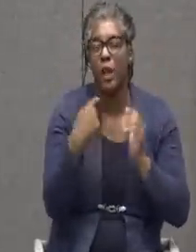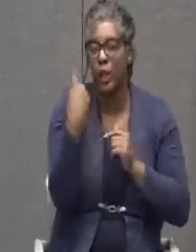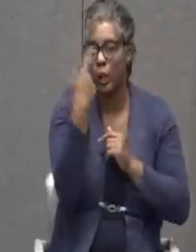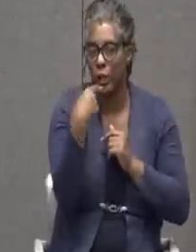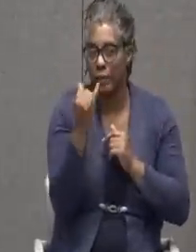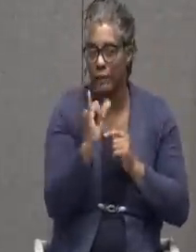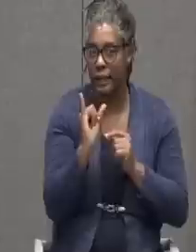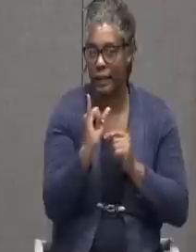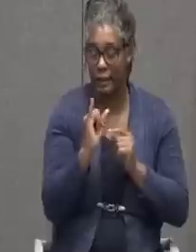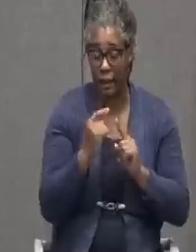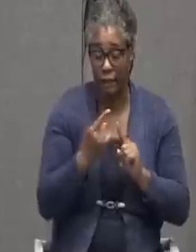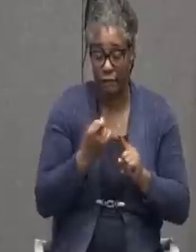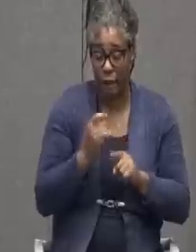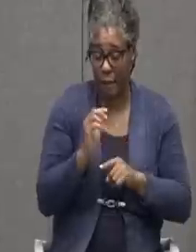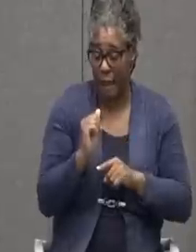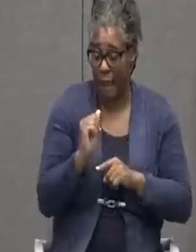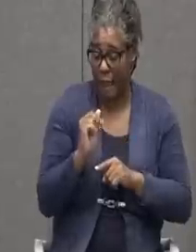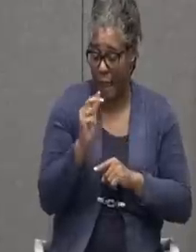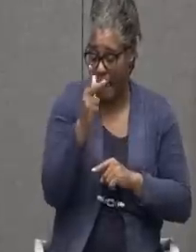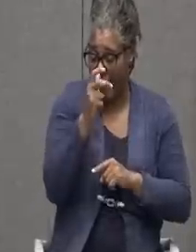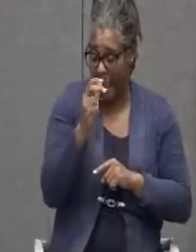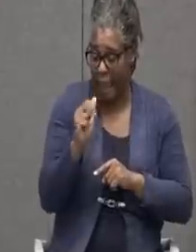to make sense of this Ferris wheel.